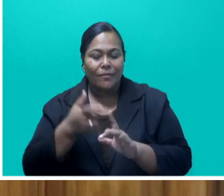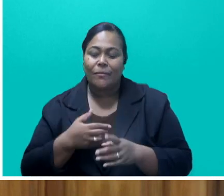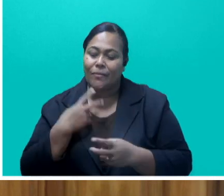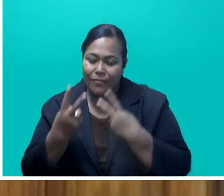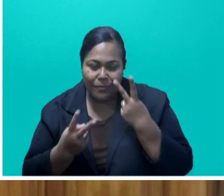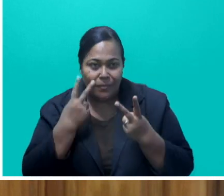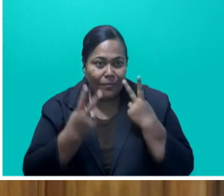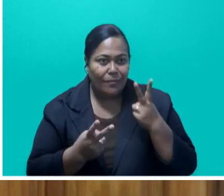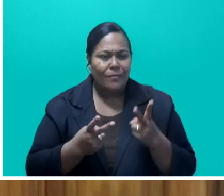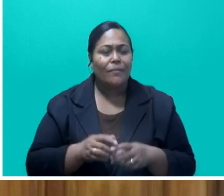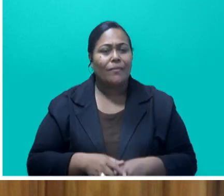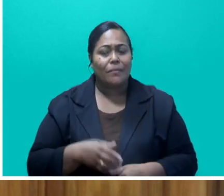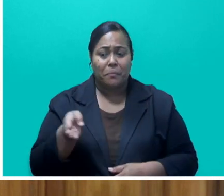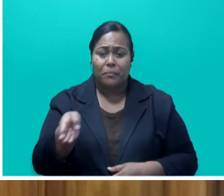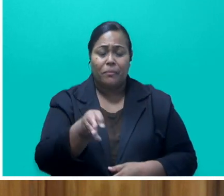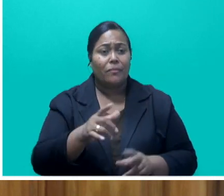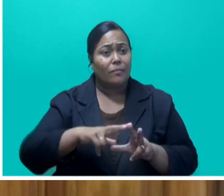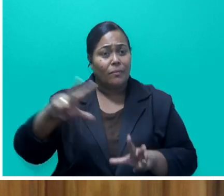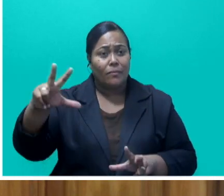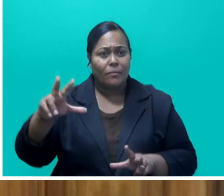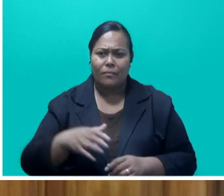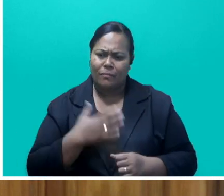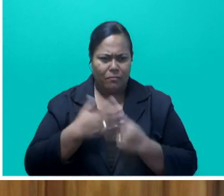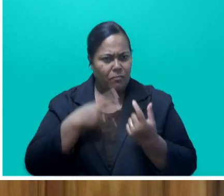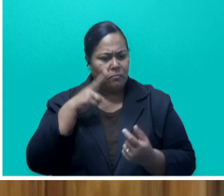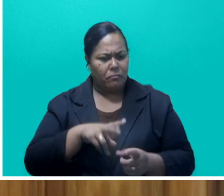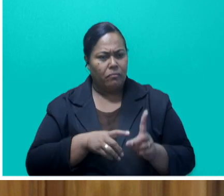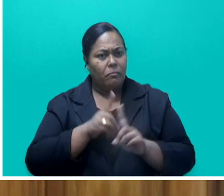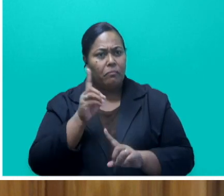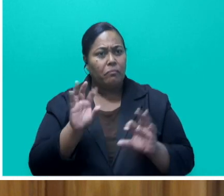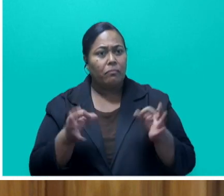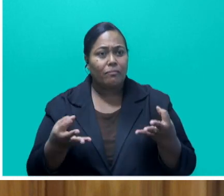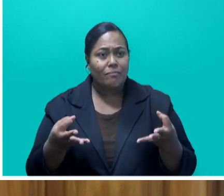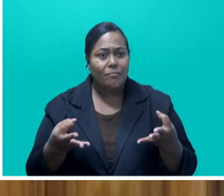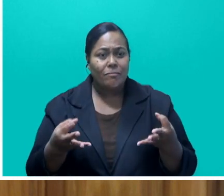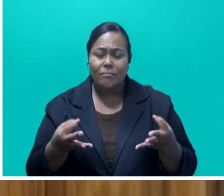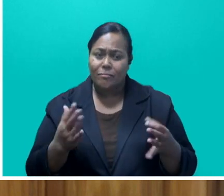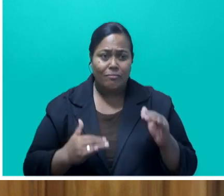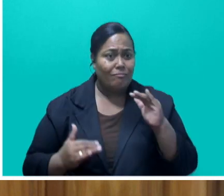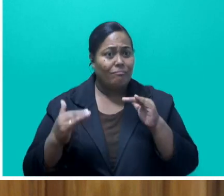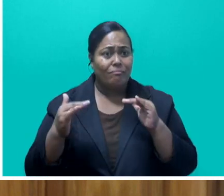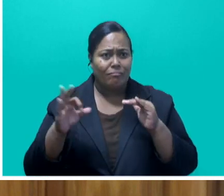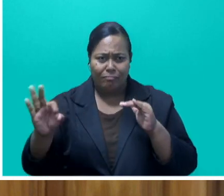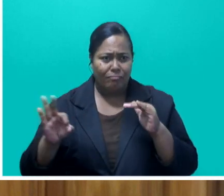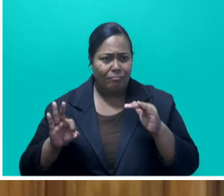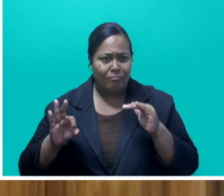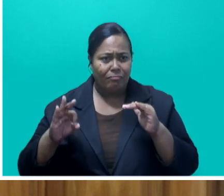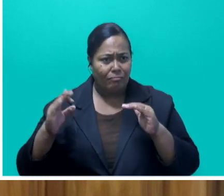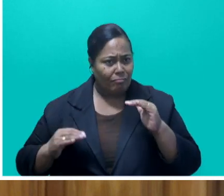visited have not witnessed any development and have not progressed to the standard that is expected. Some